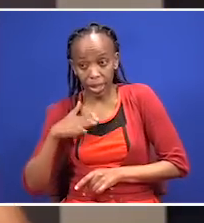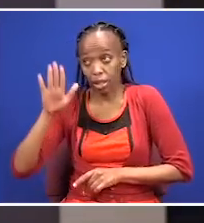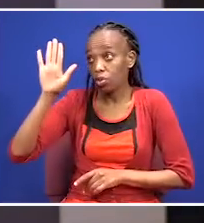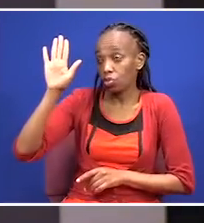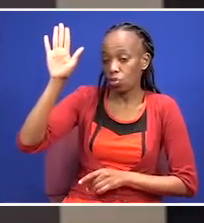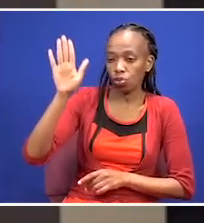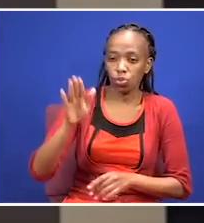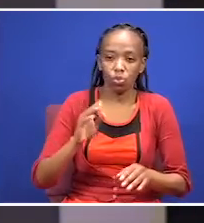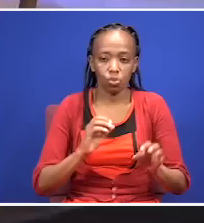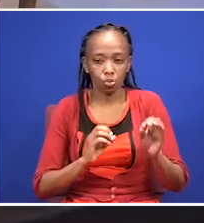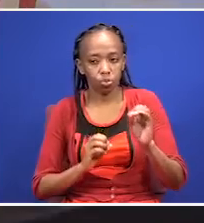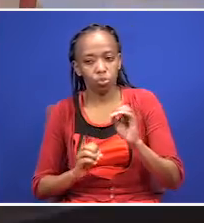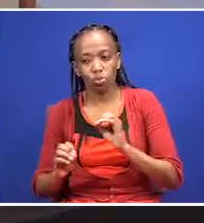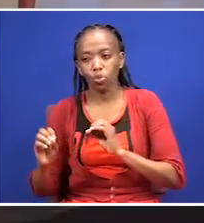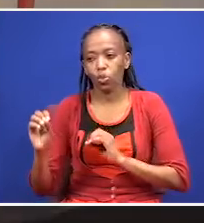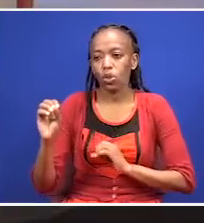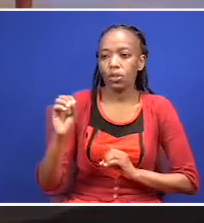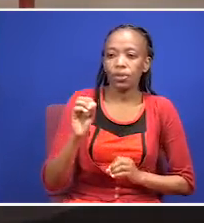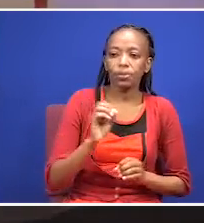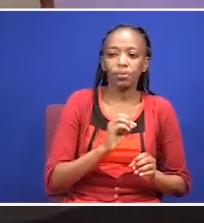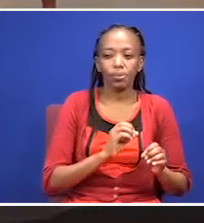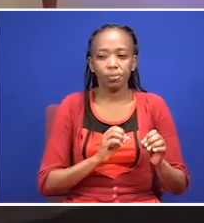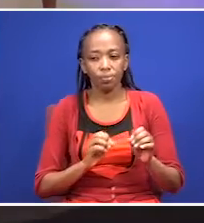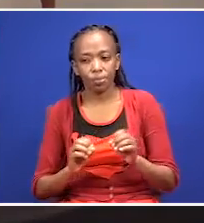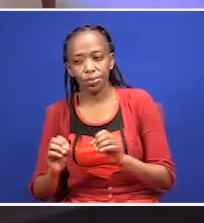oh my god